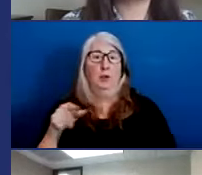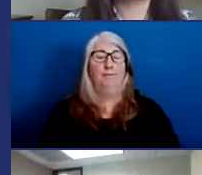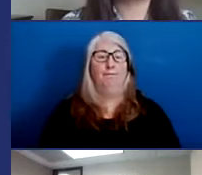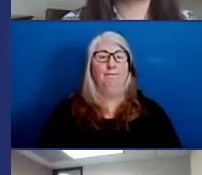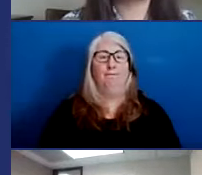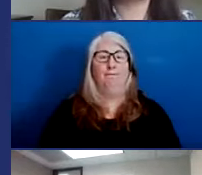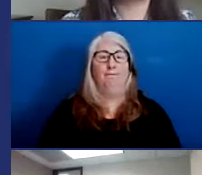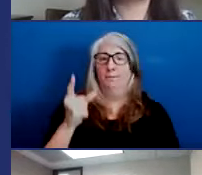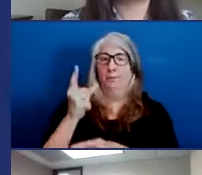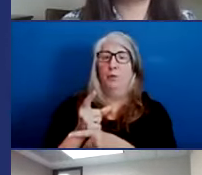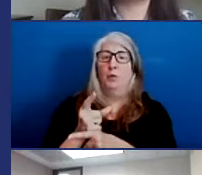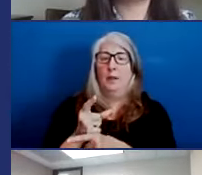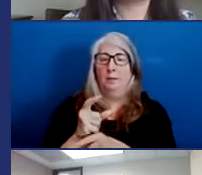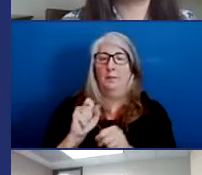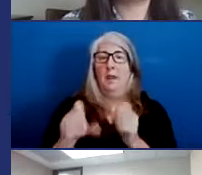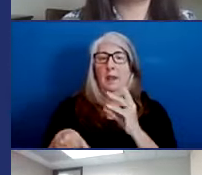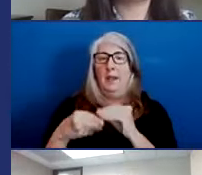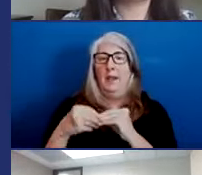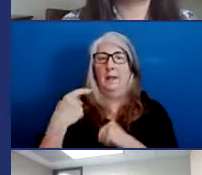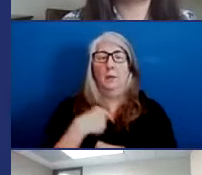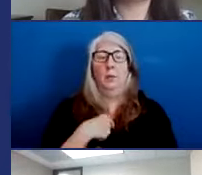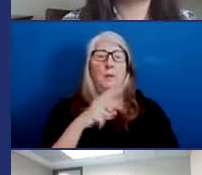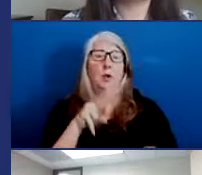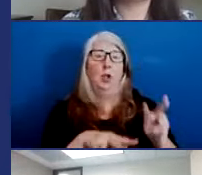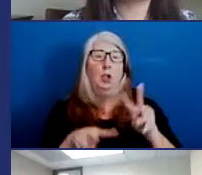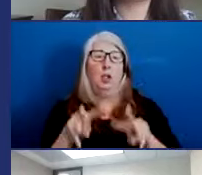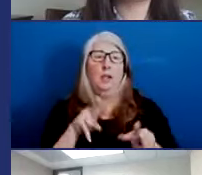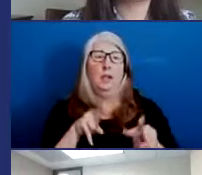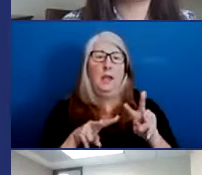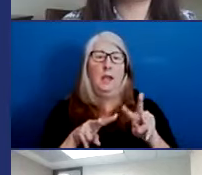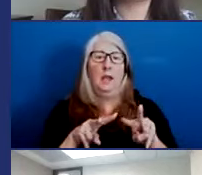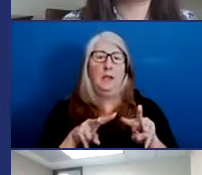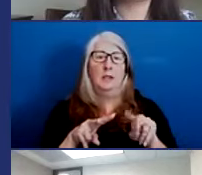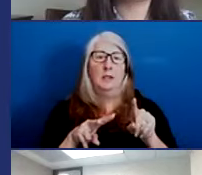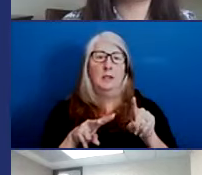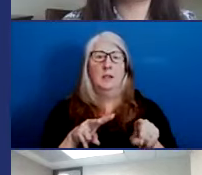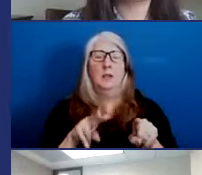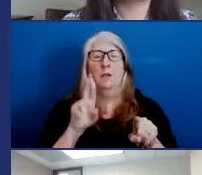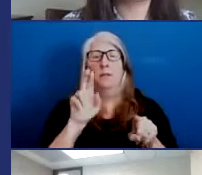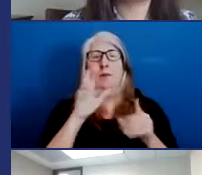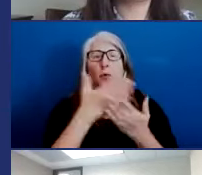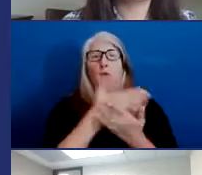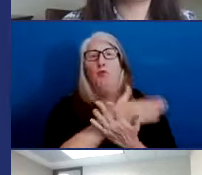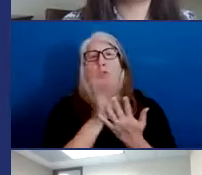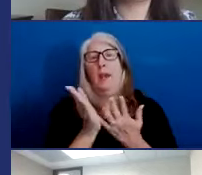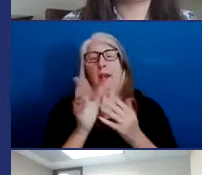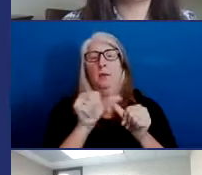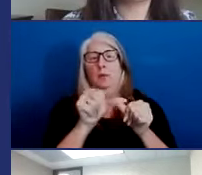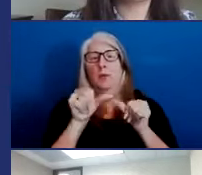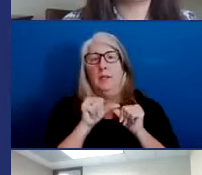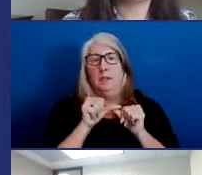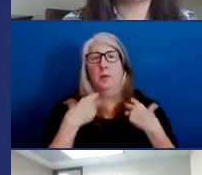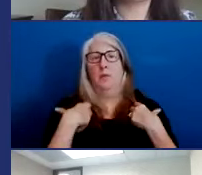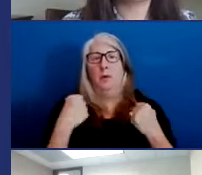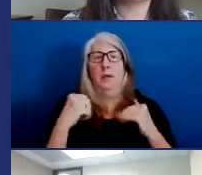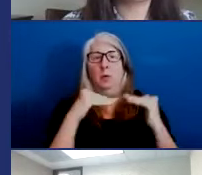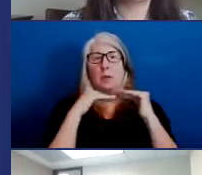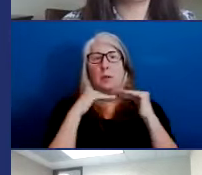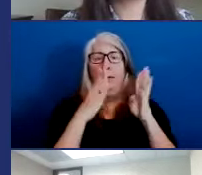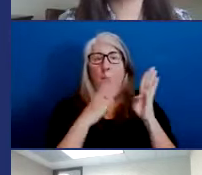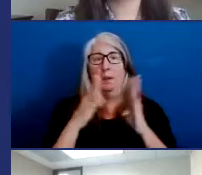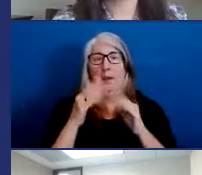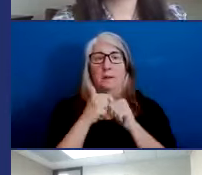Correct. So I can add in, we were looking as the Ray region, just kind of getting our health equity plans and kind of following